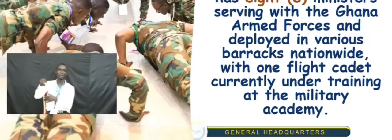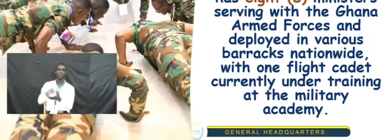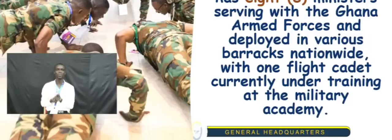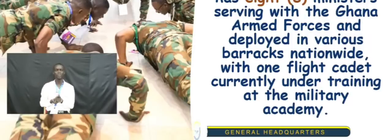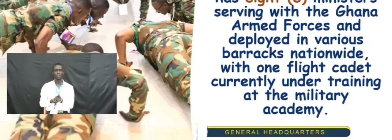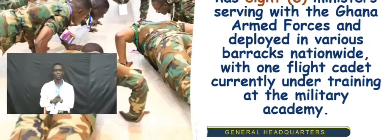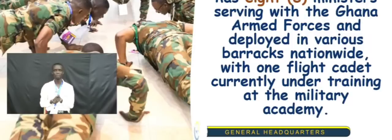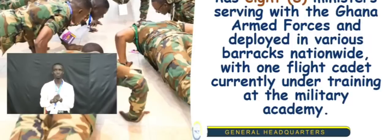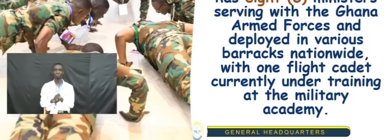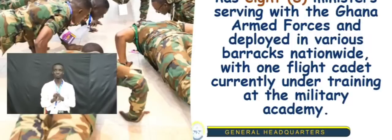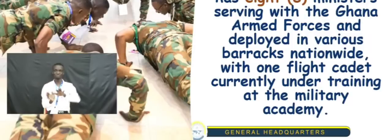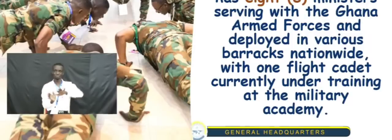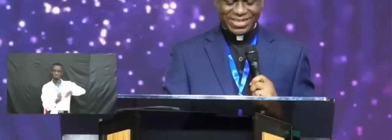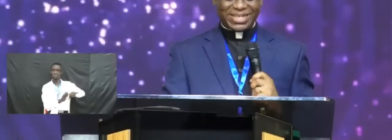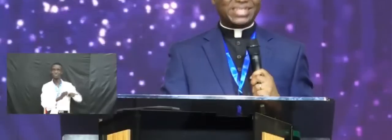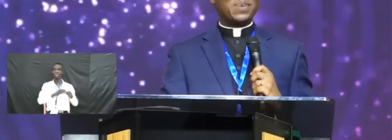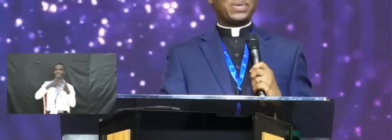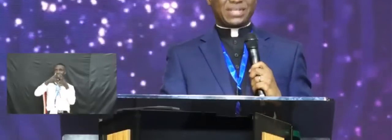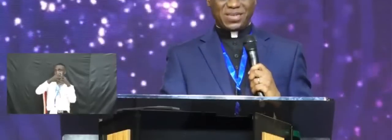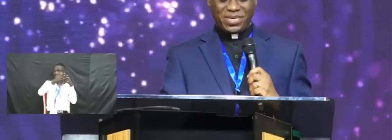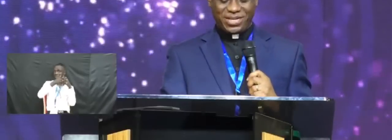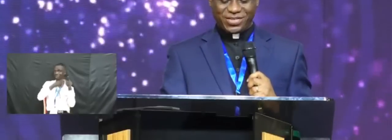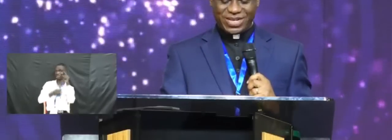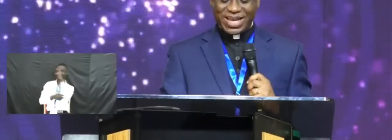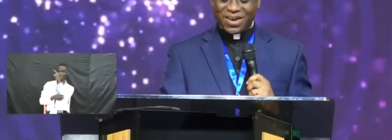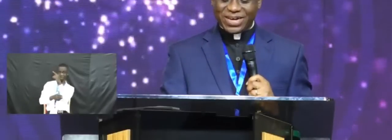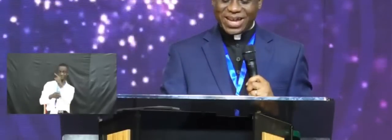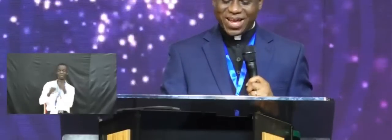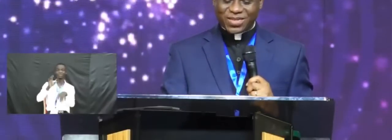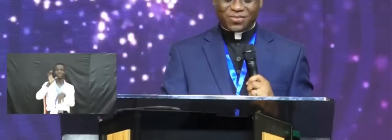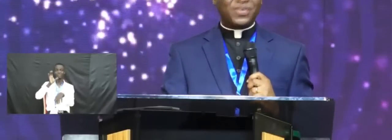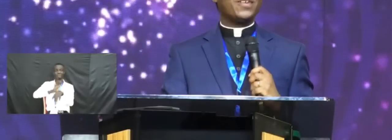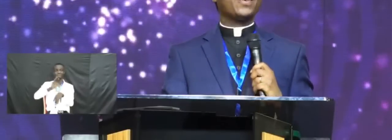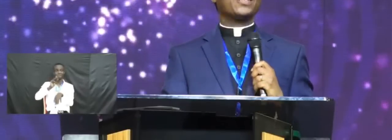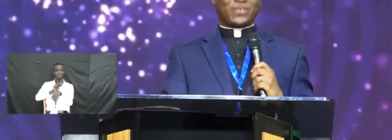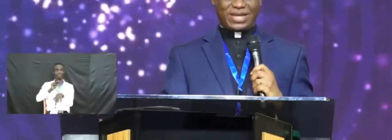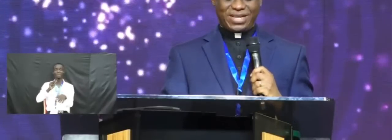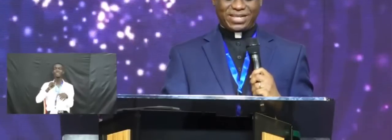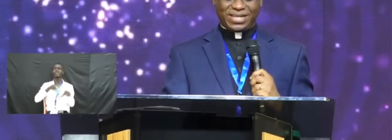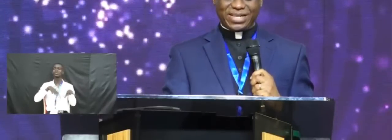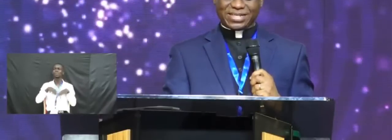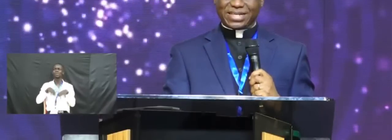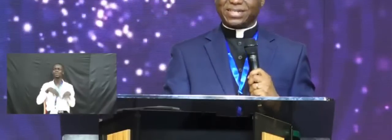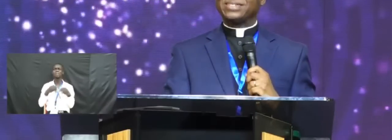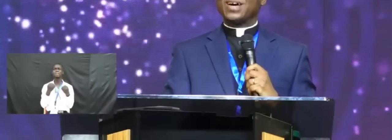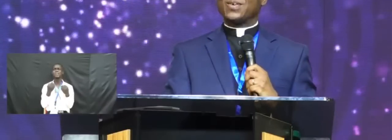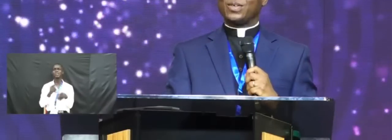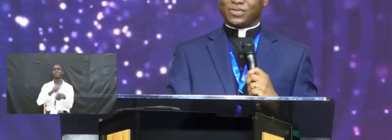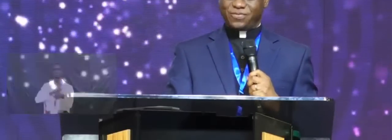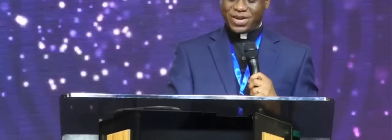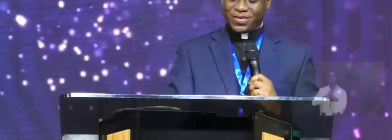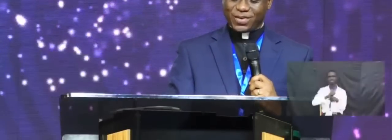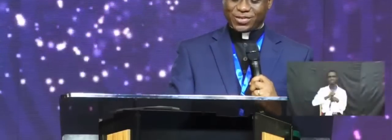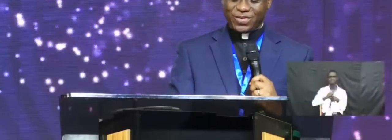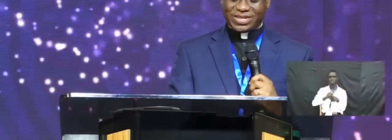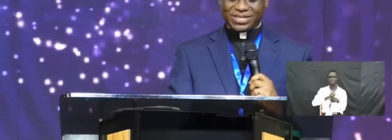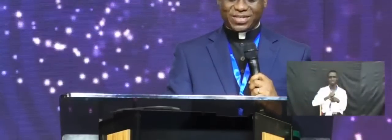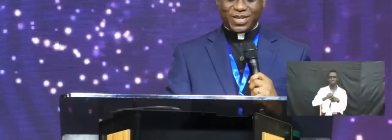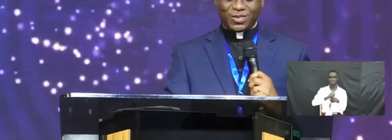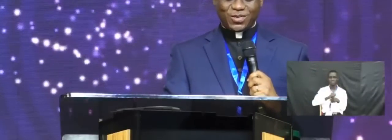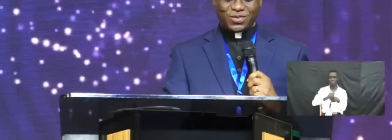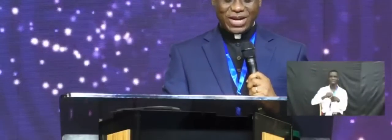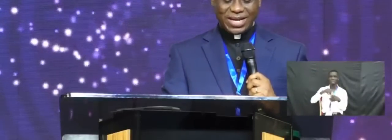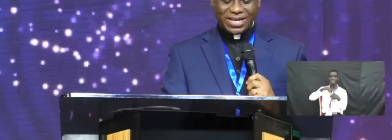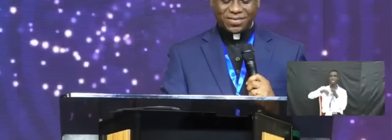now in the United States of America. The chapency ministry carried out various training sessions across various